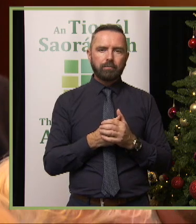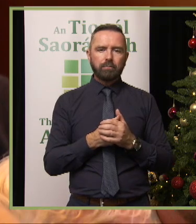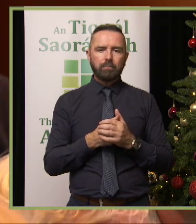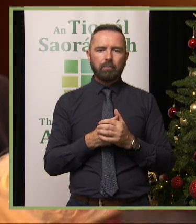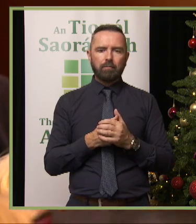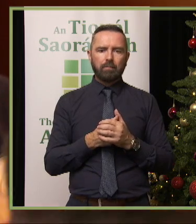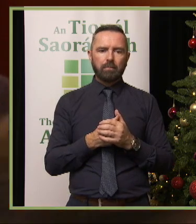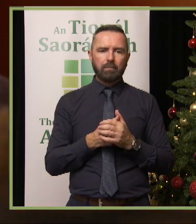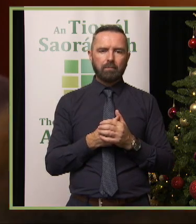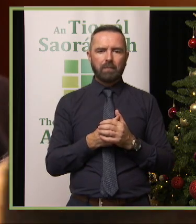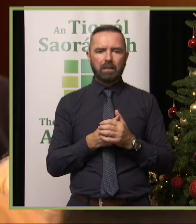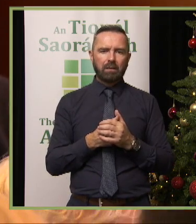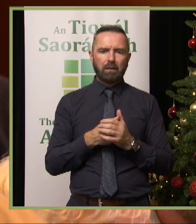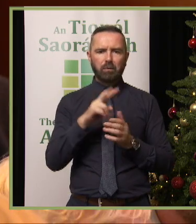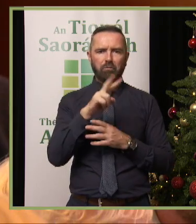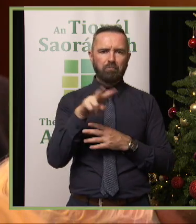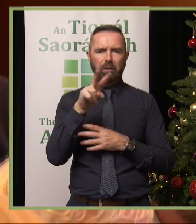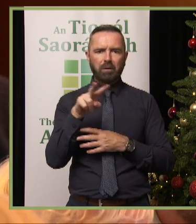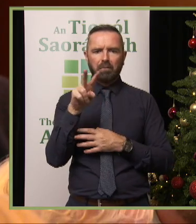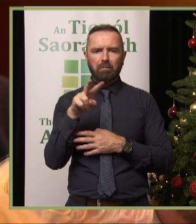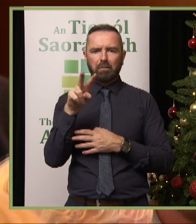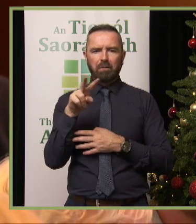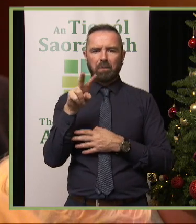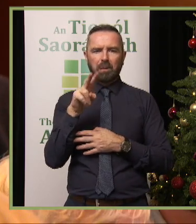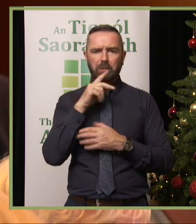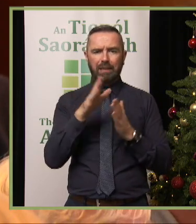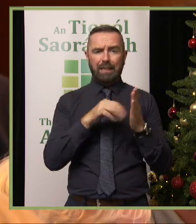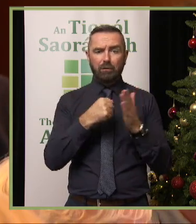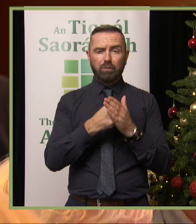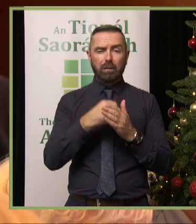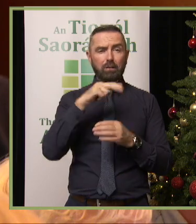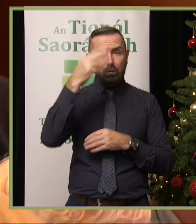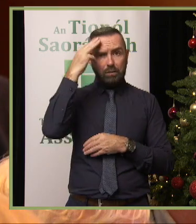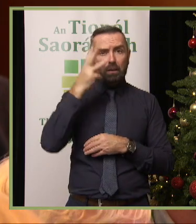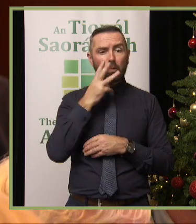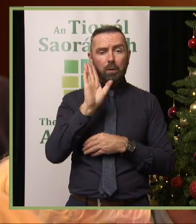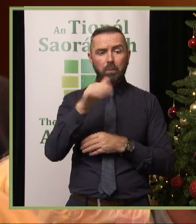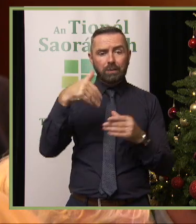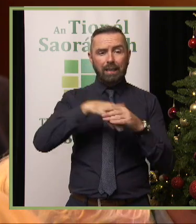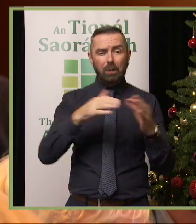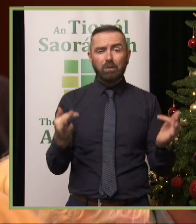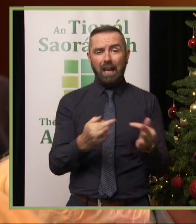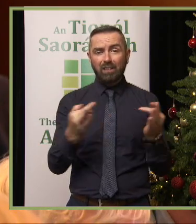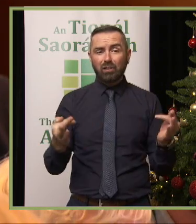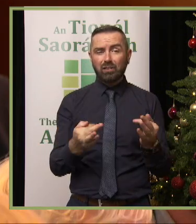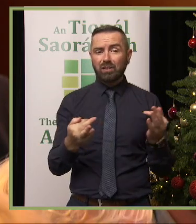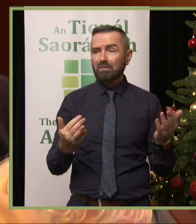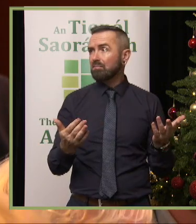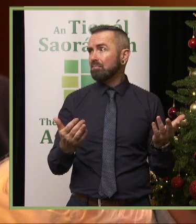consideration of that, incentivise domestic, and I mean industrial. Do people understand that to include agriculture in general in the room?